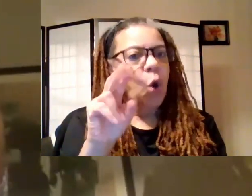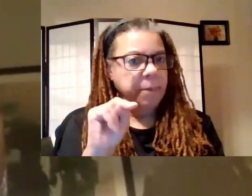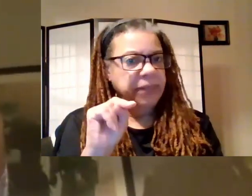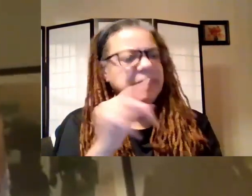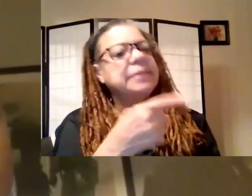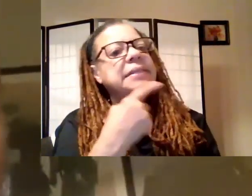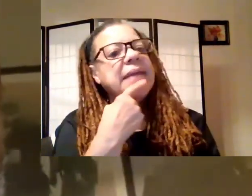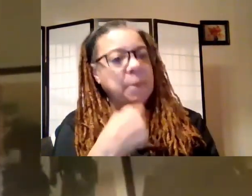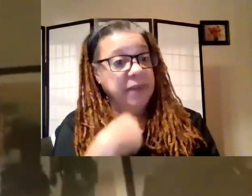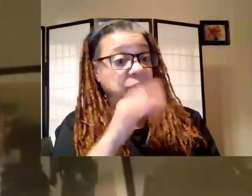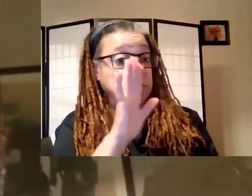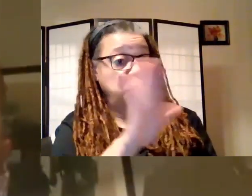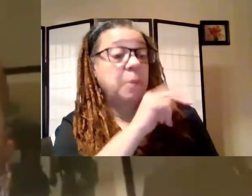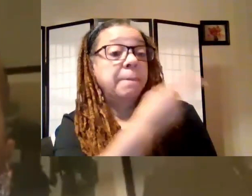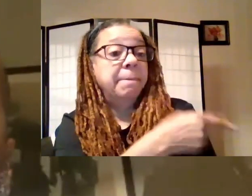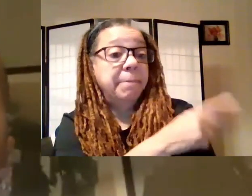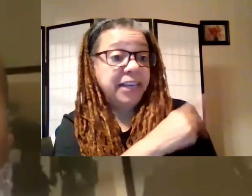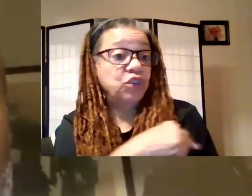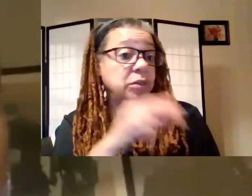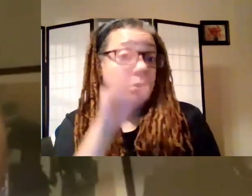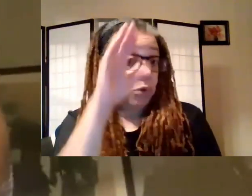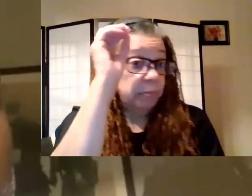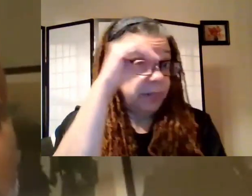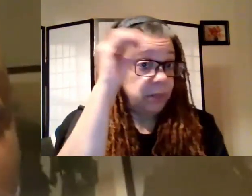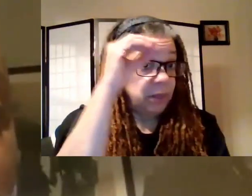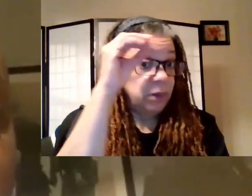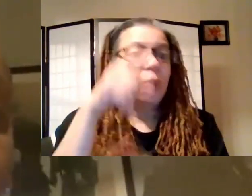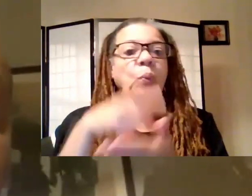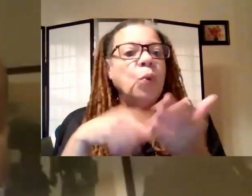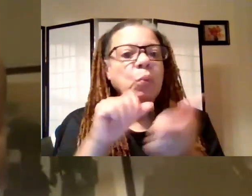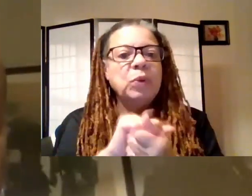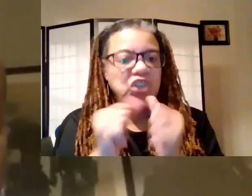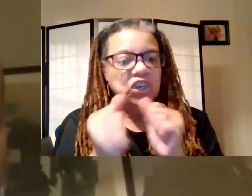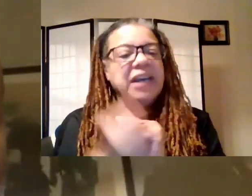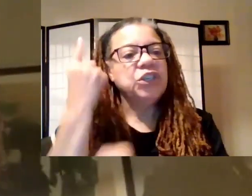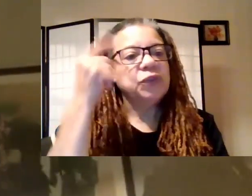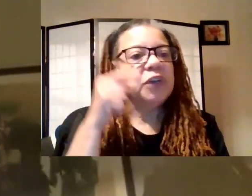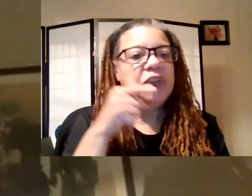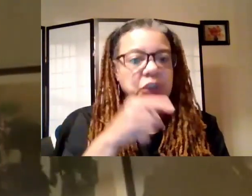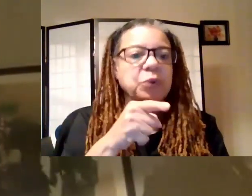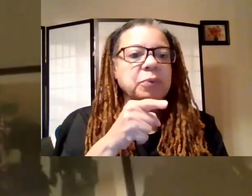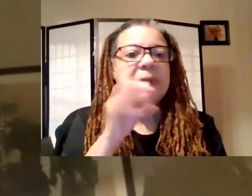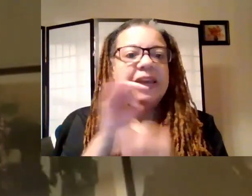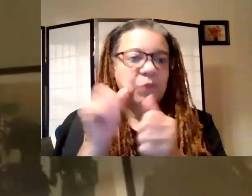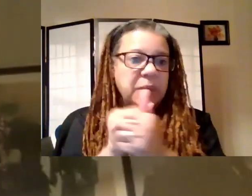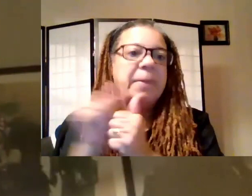sharing from a patient perspective, what would change for you if Prop 29 were to pass?